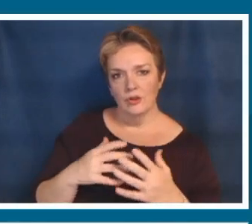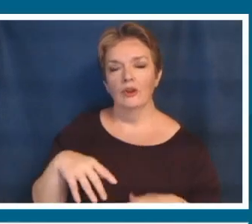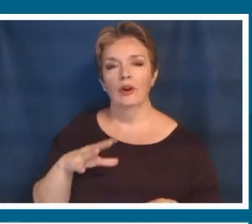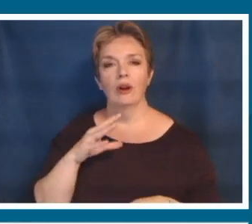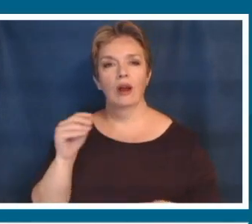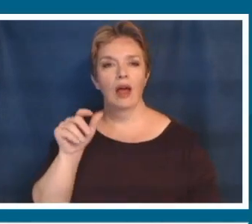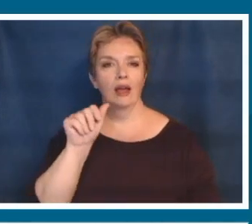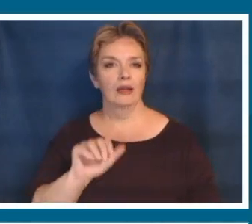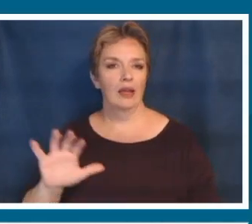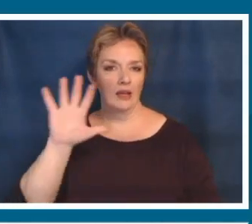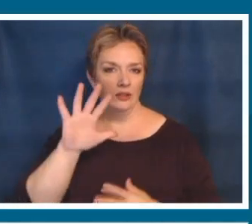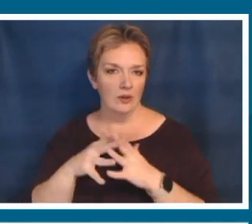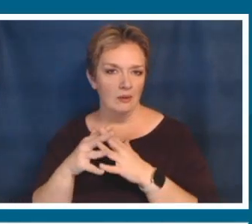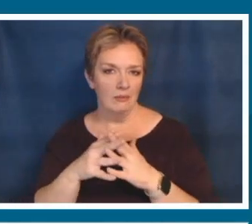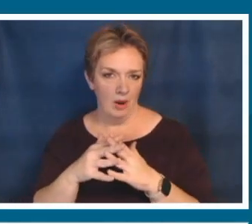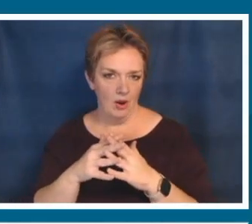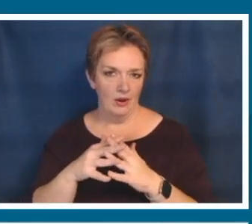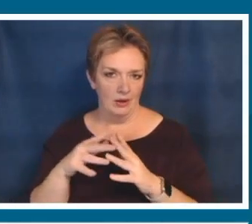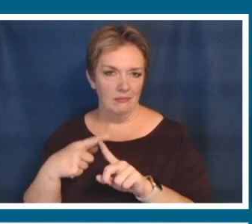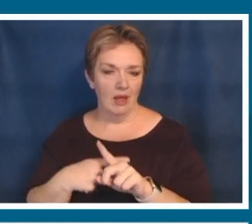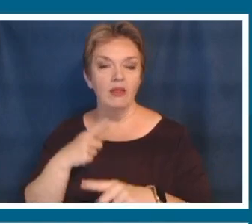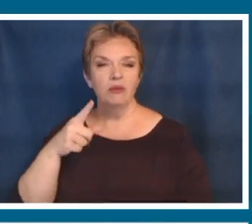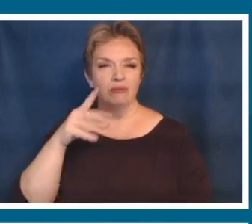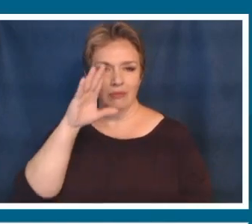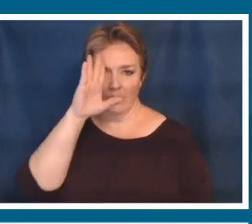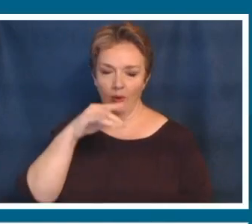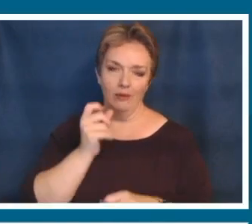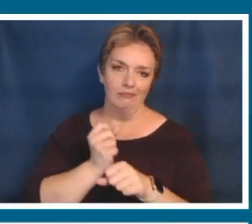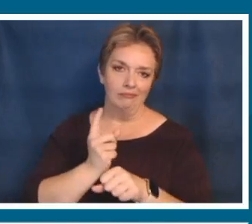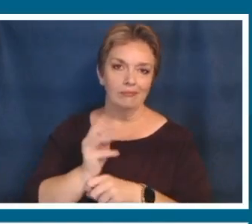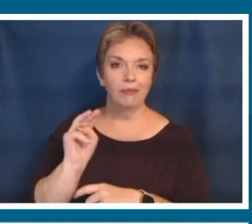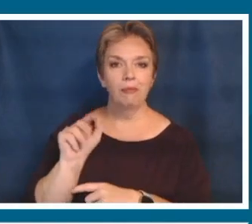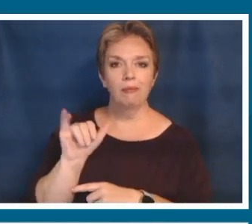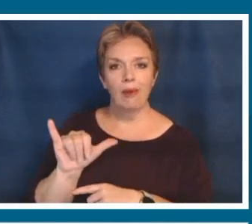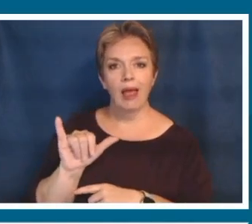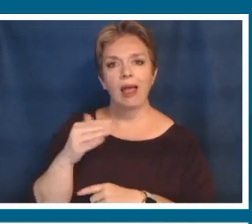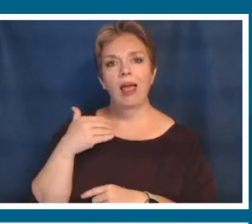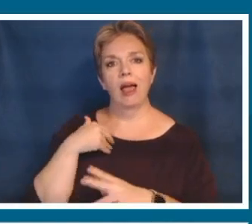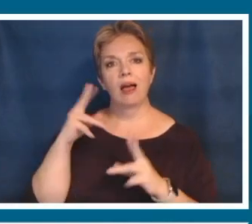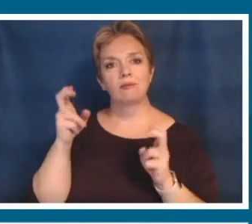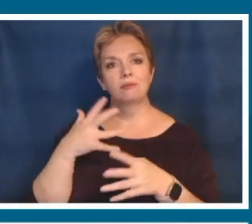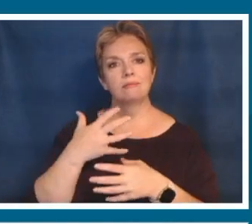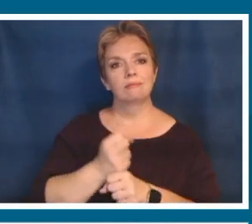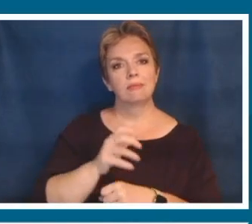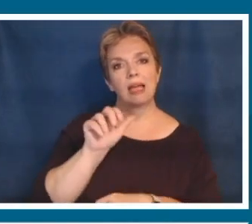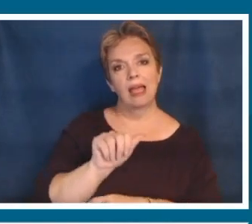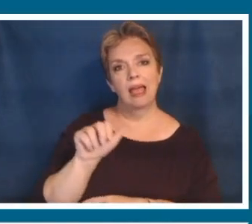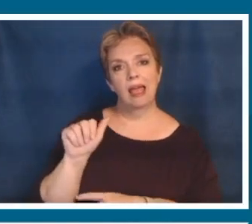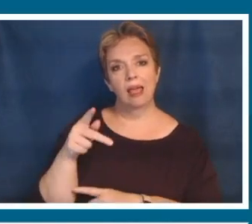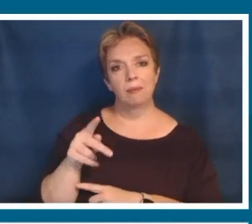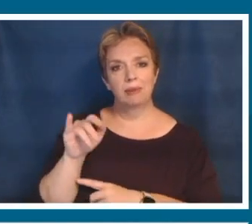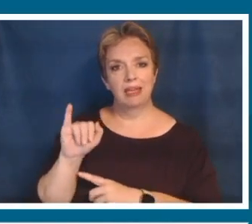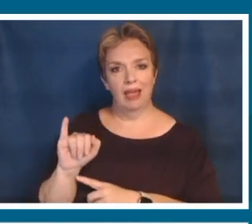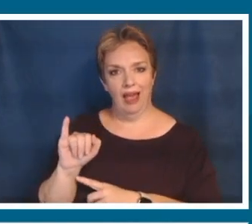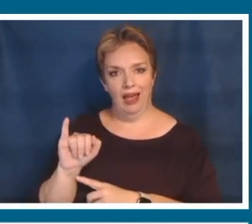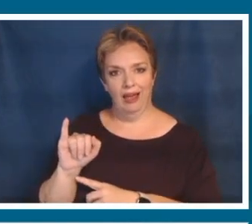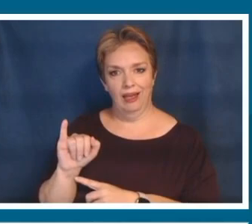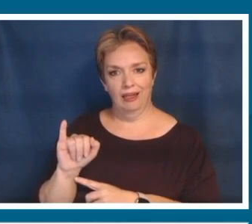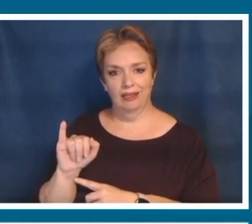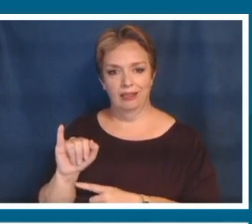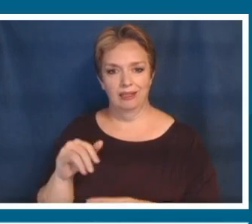of resources. And this year I wanted to, because I am Chinese Vietnamese, it's not just May, but